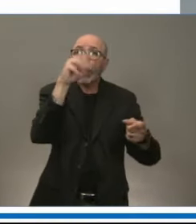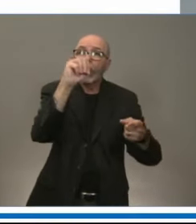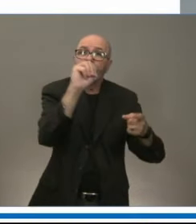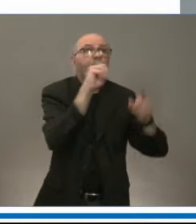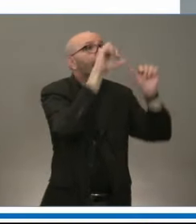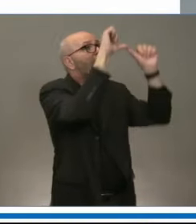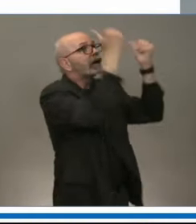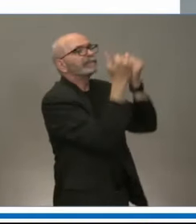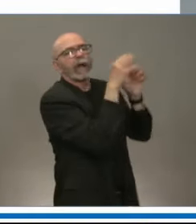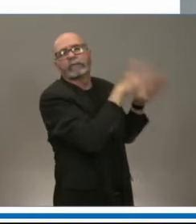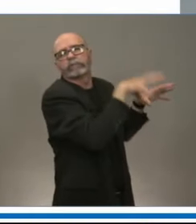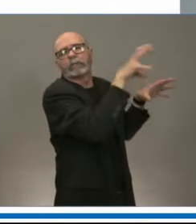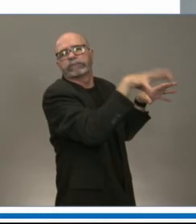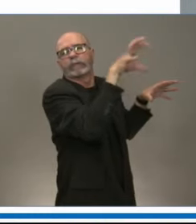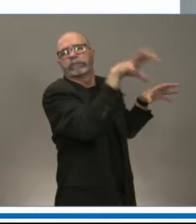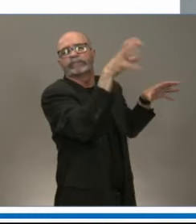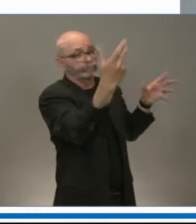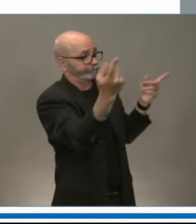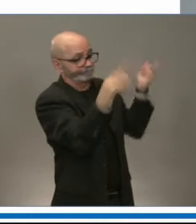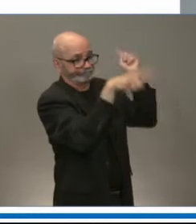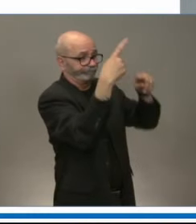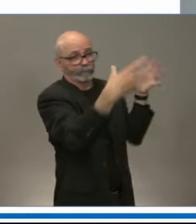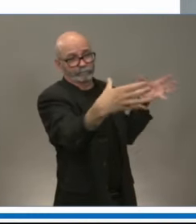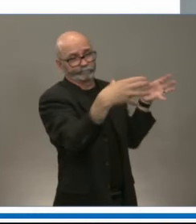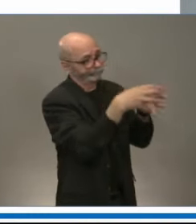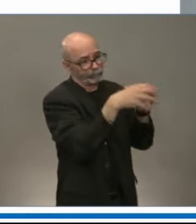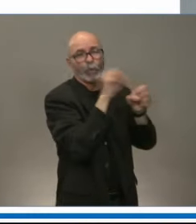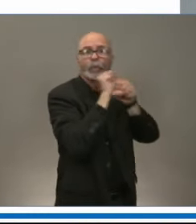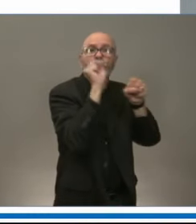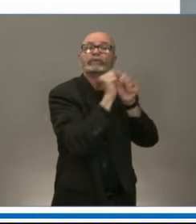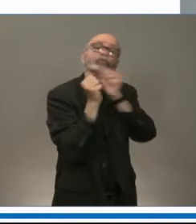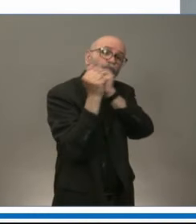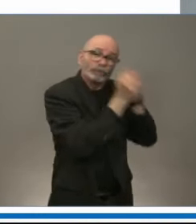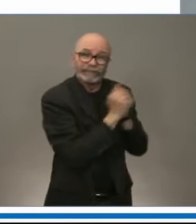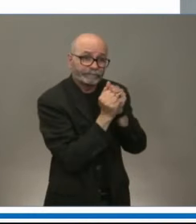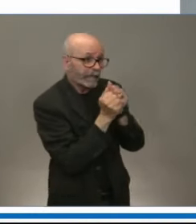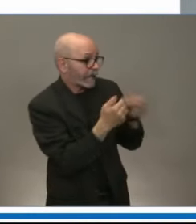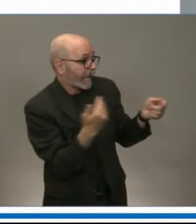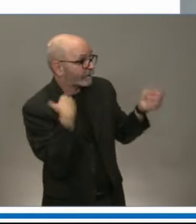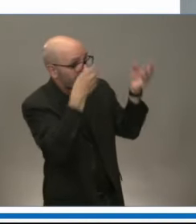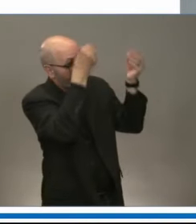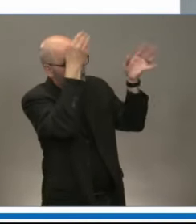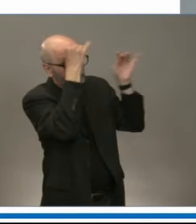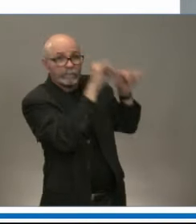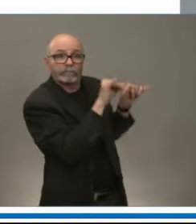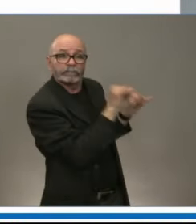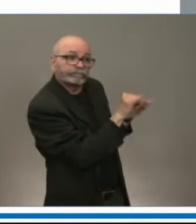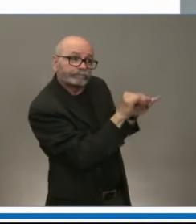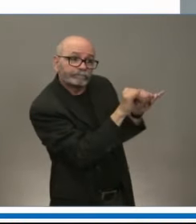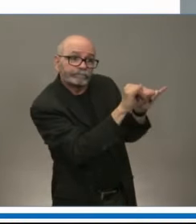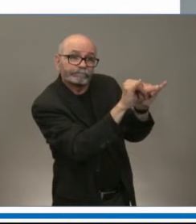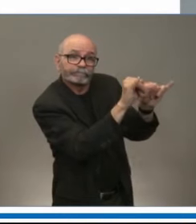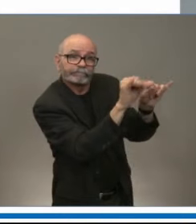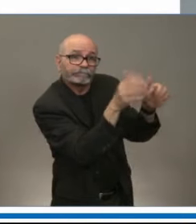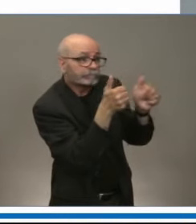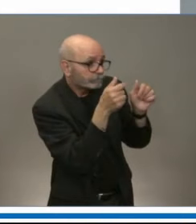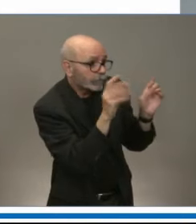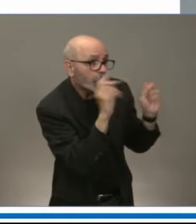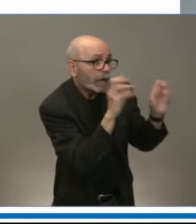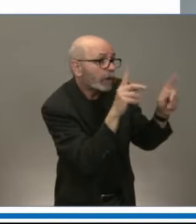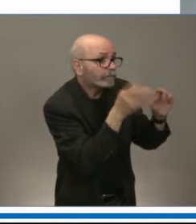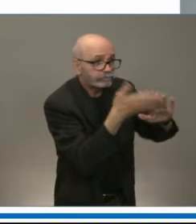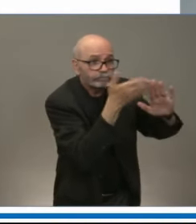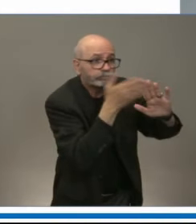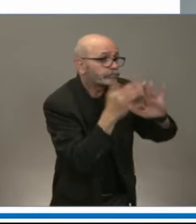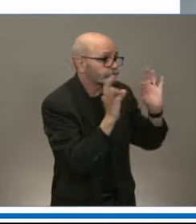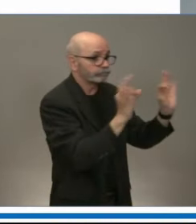very much in collaboration to make sure that they have the information they need to run their operations, ensuring as best we can